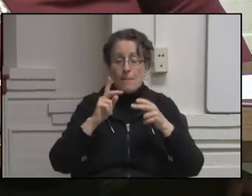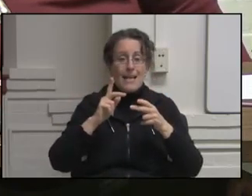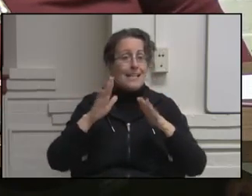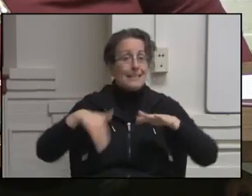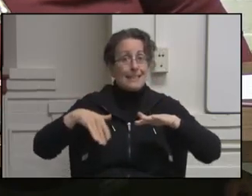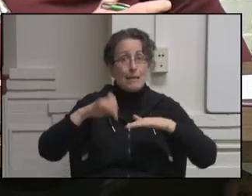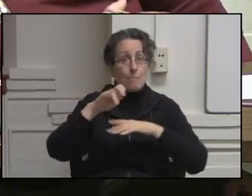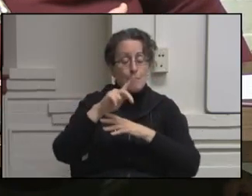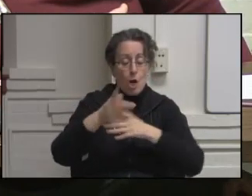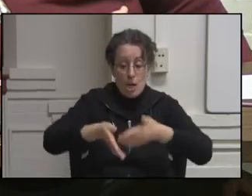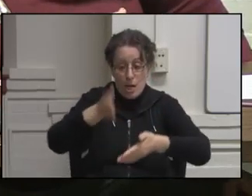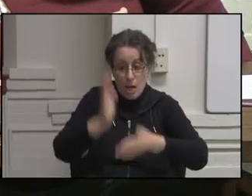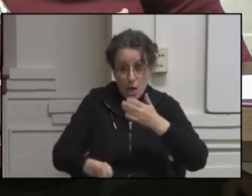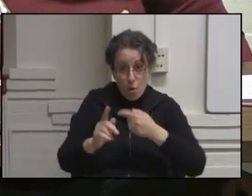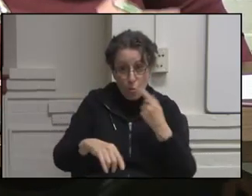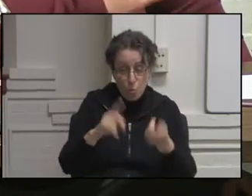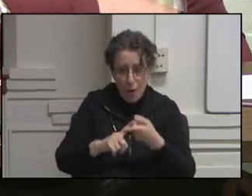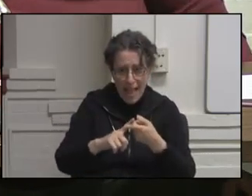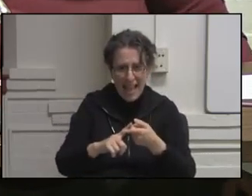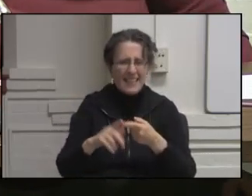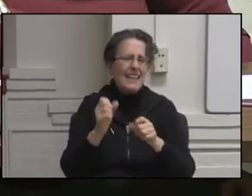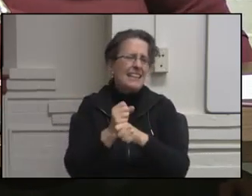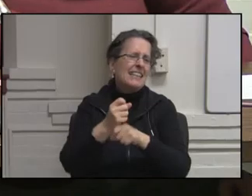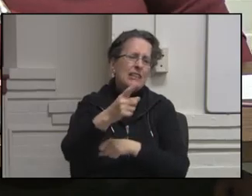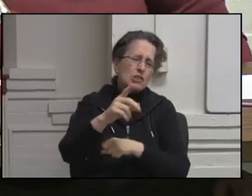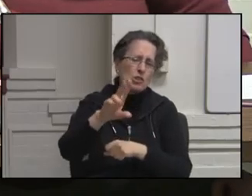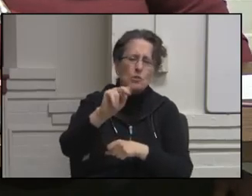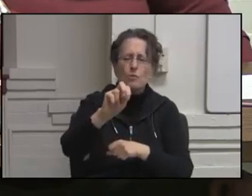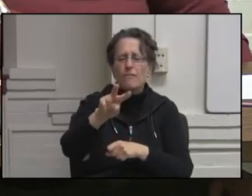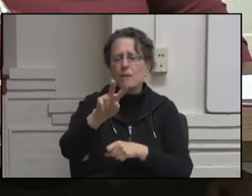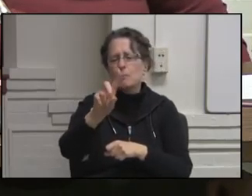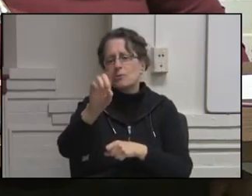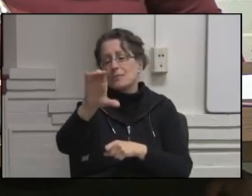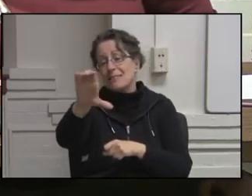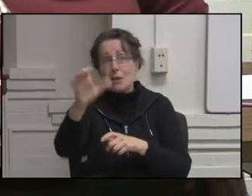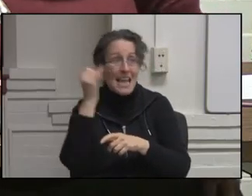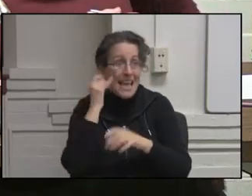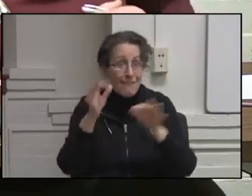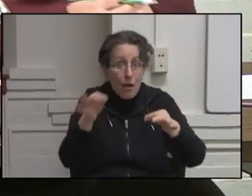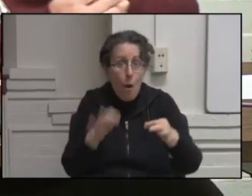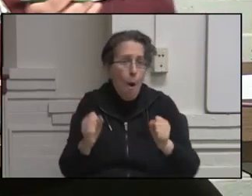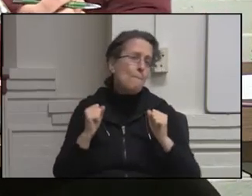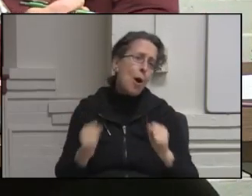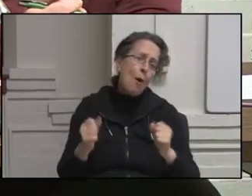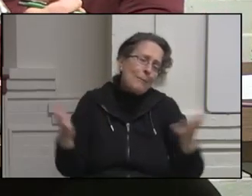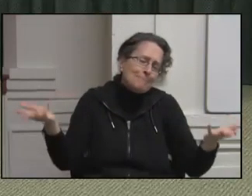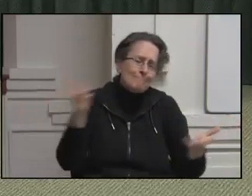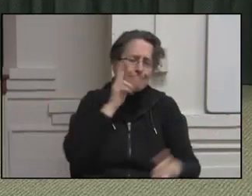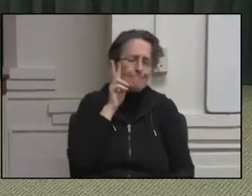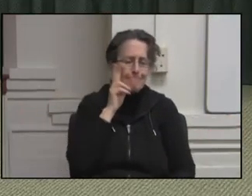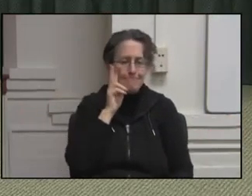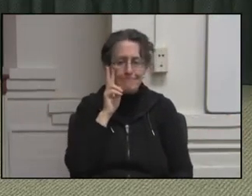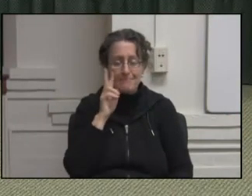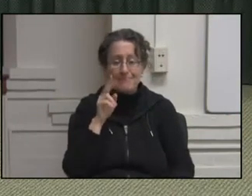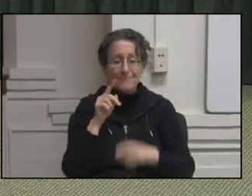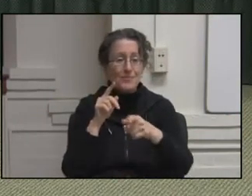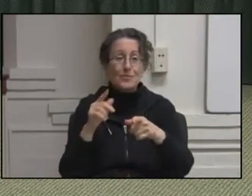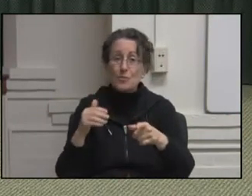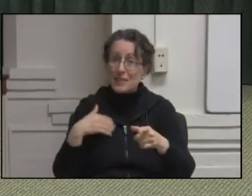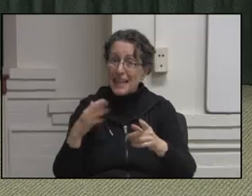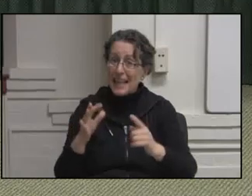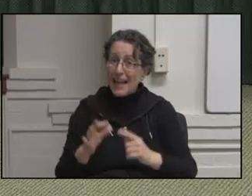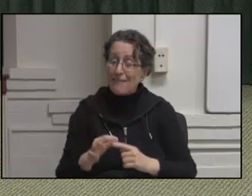snowfall. If it's earlier than that, I'll be happy, just like I am tonight with the news, but... Do they come with special shovels for scooping up